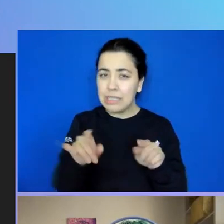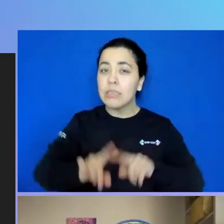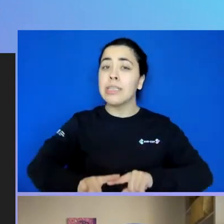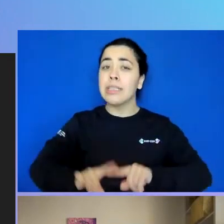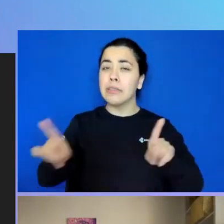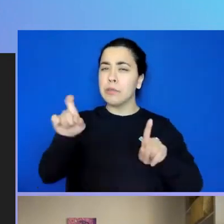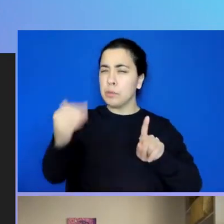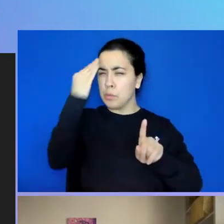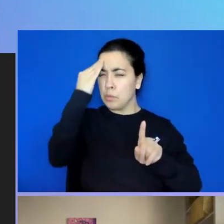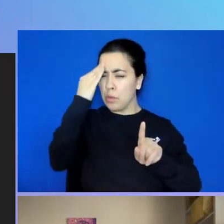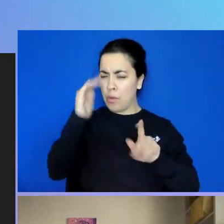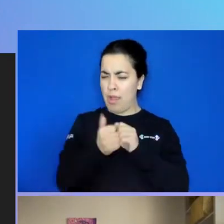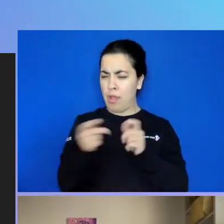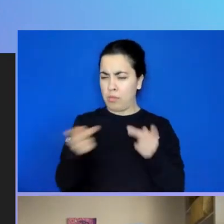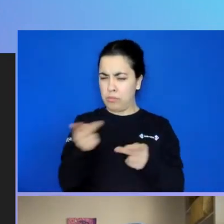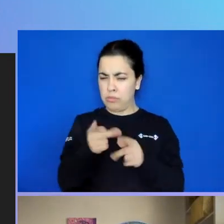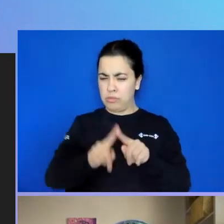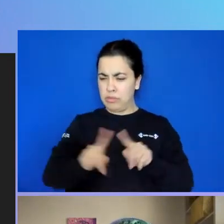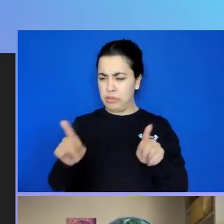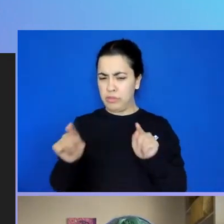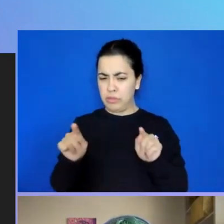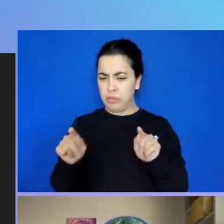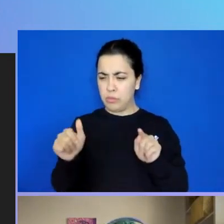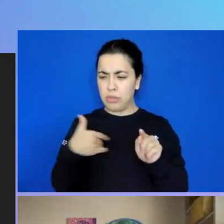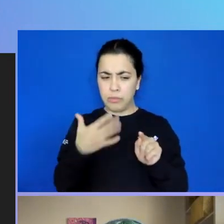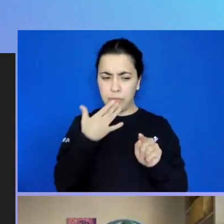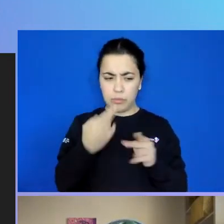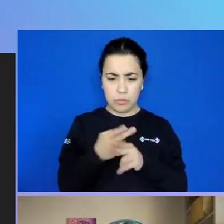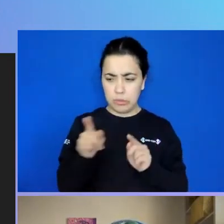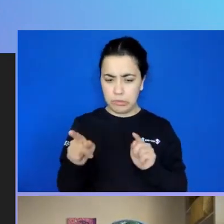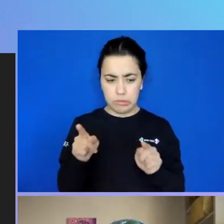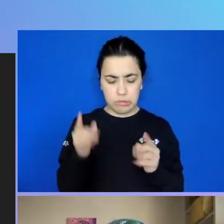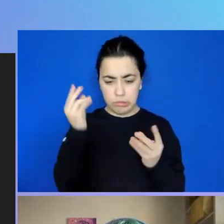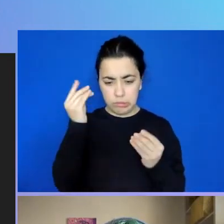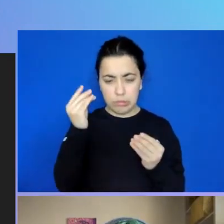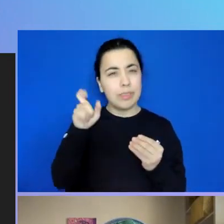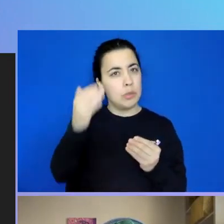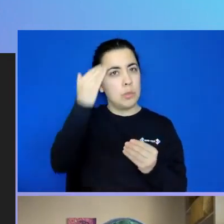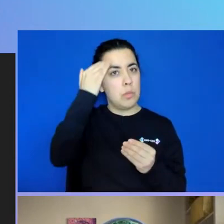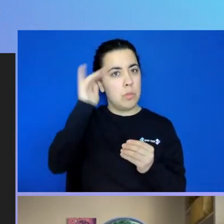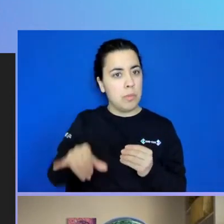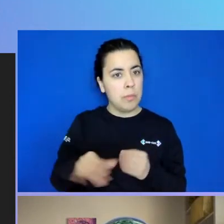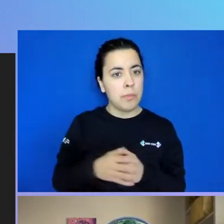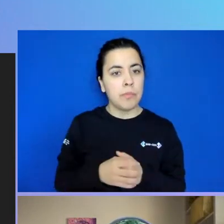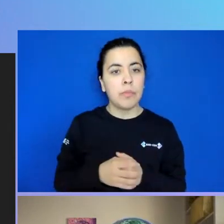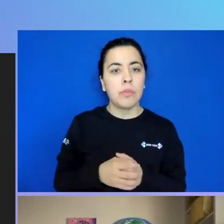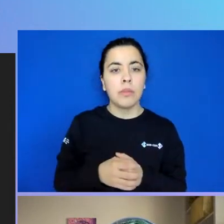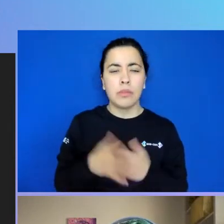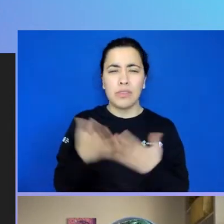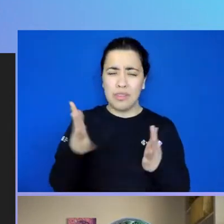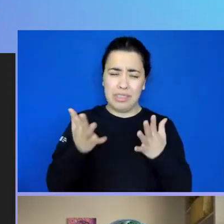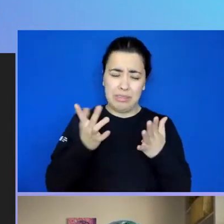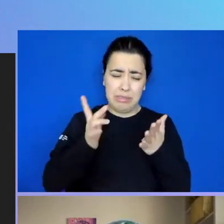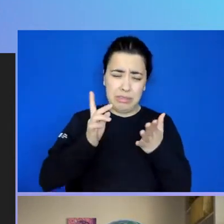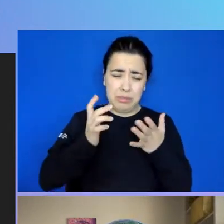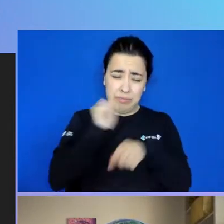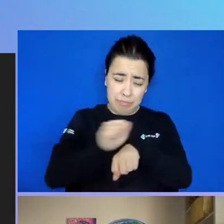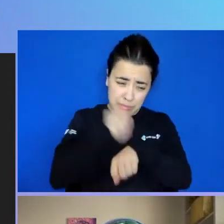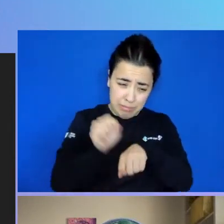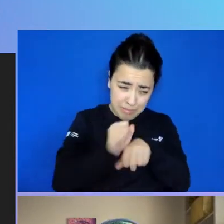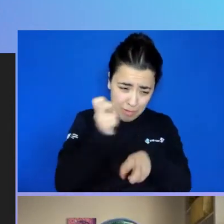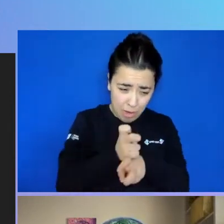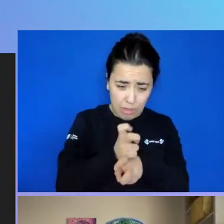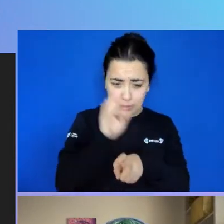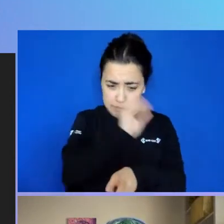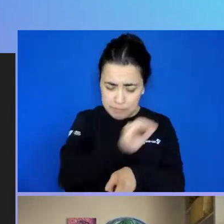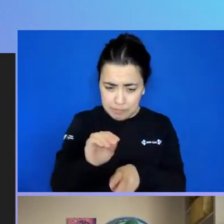use. So even though we've put in all of this effort to make a super accessible component library and test it, we